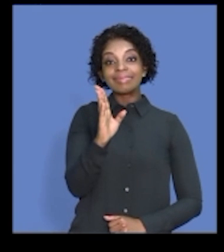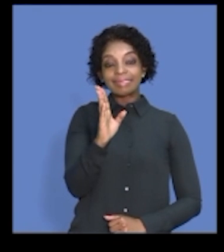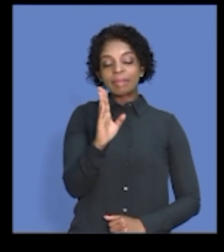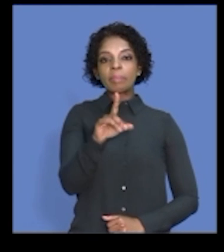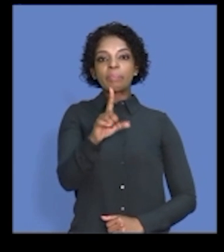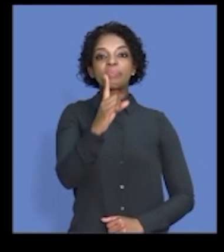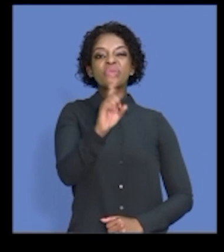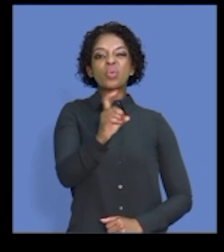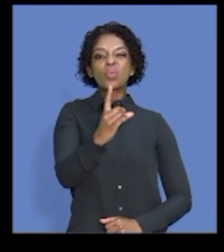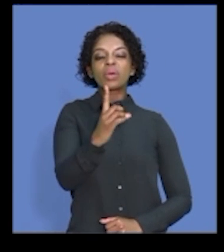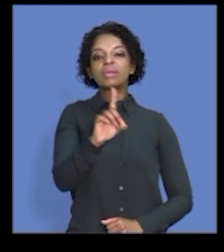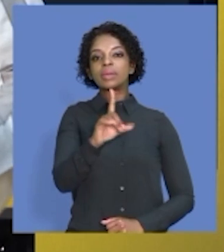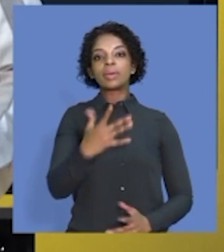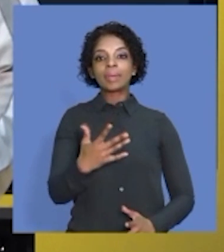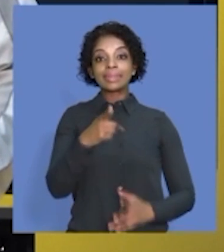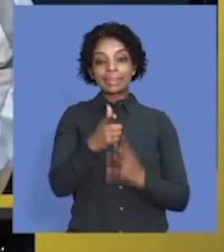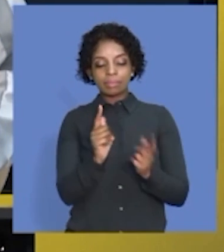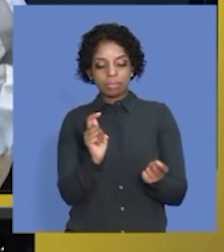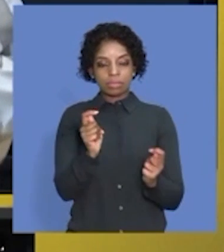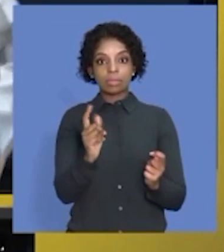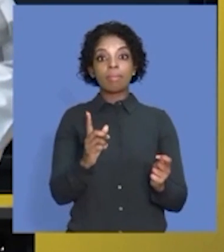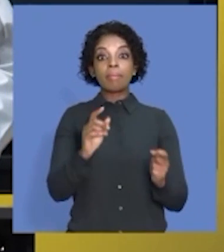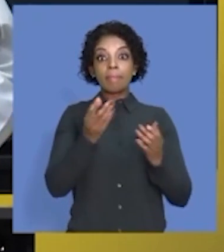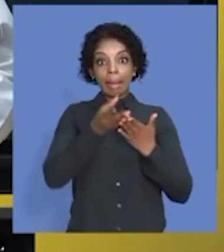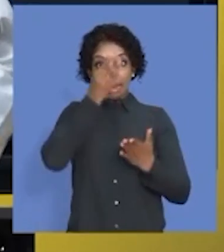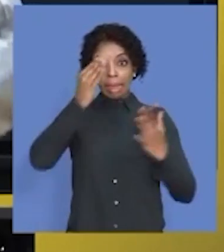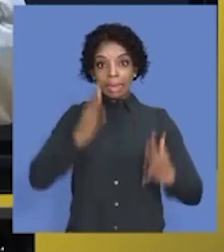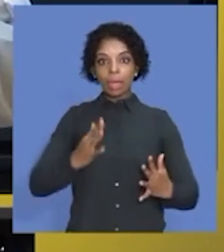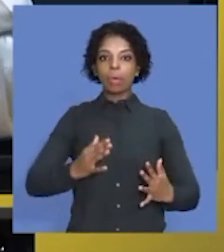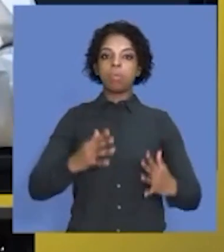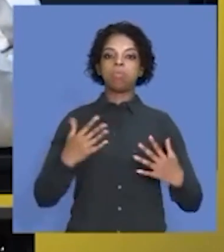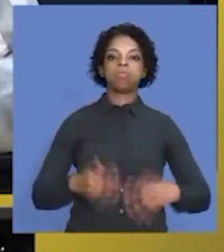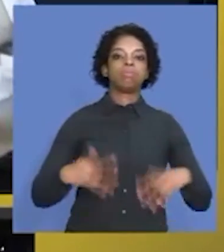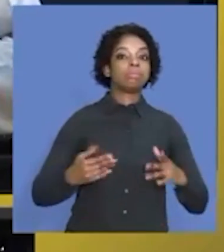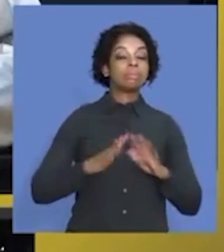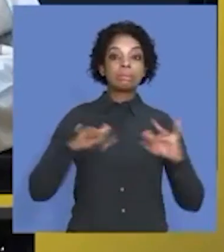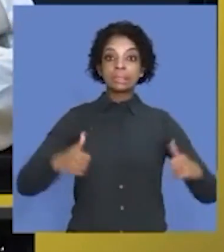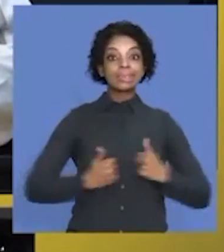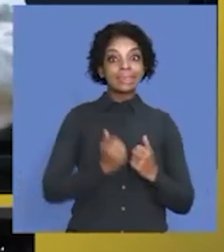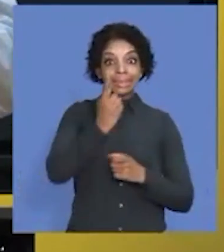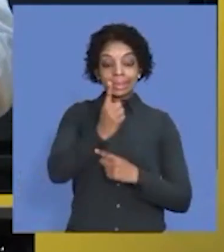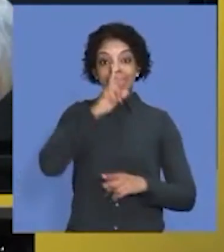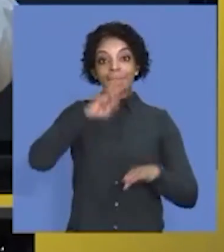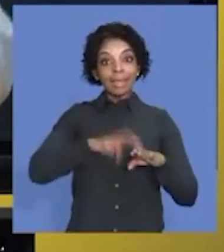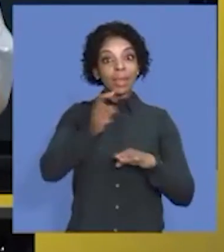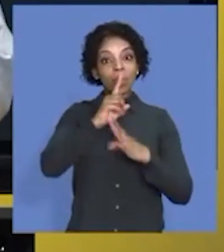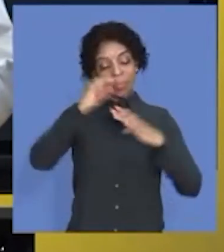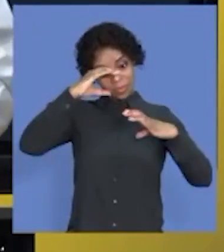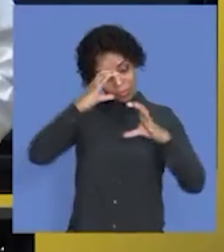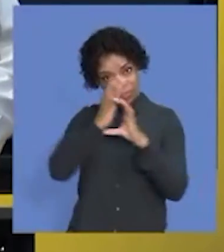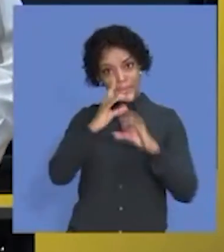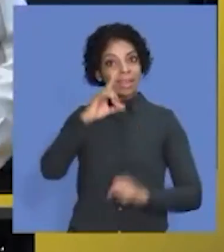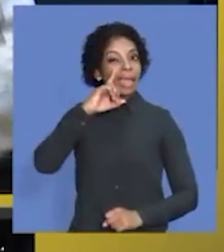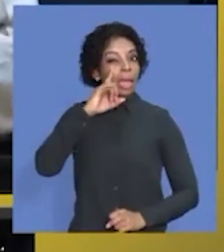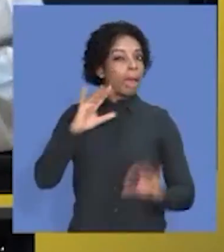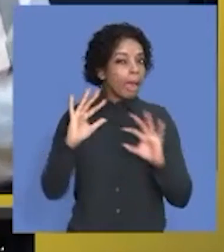this is one of the adjustments that learners find very challenging. So what we want you to do is to focus and see exactly how you